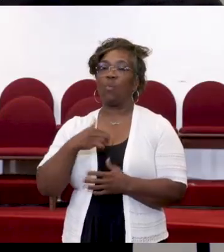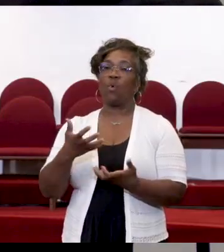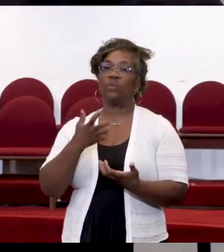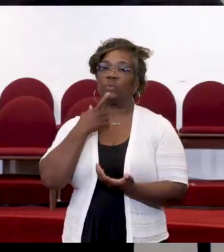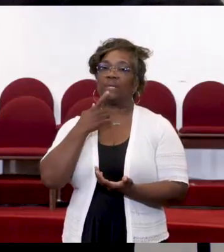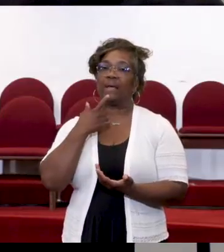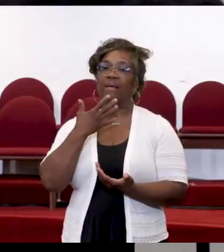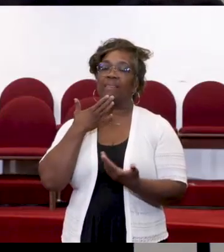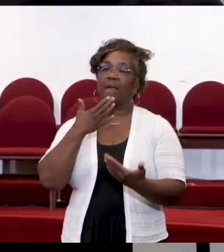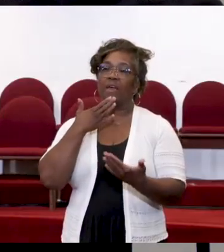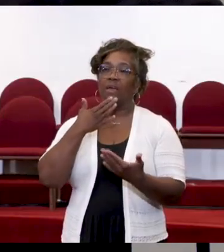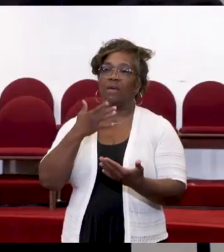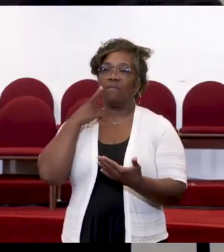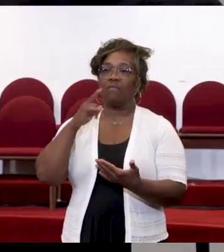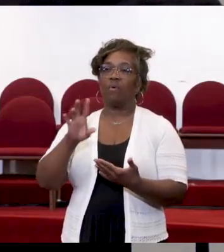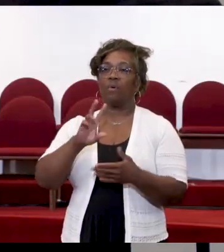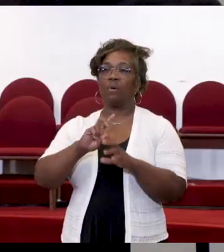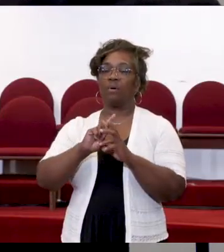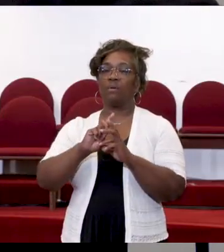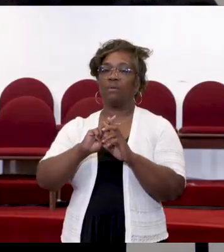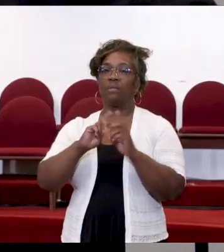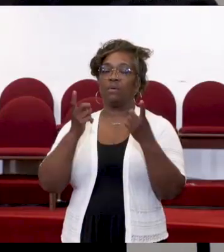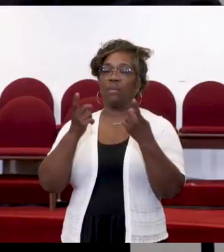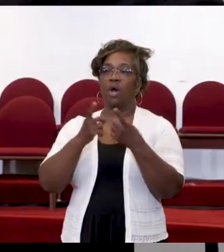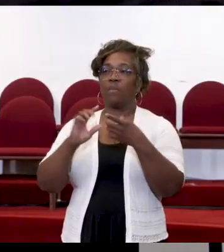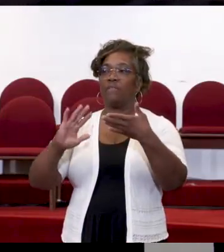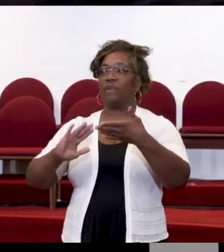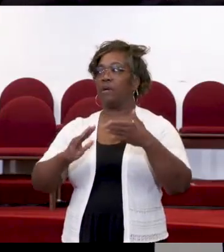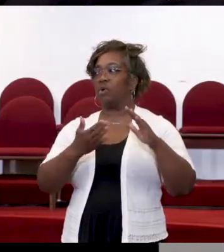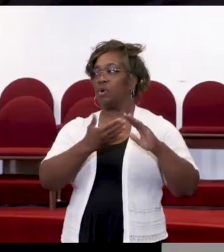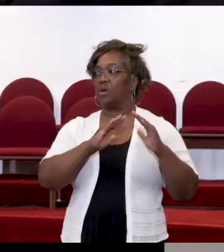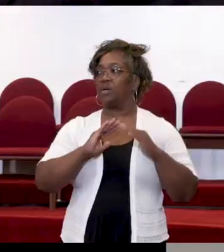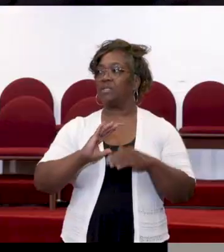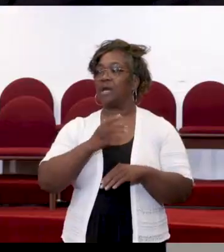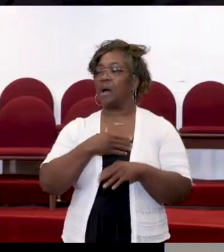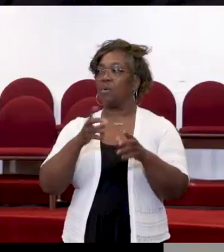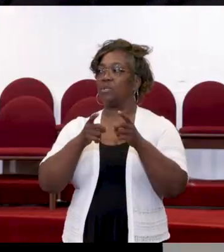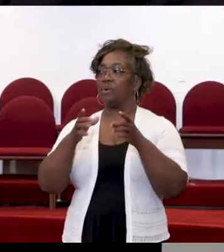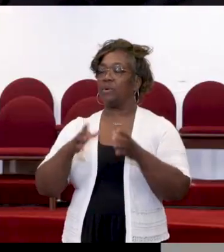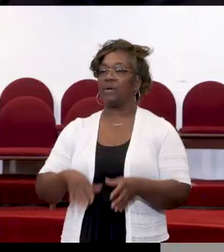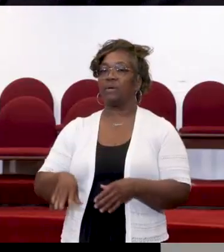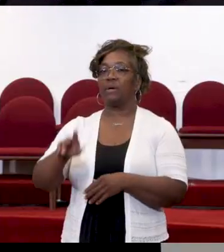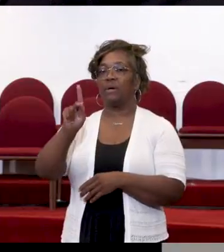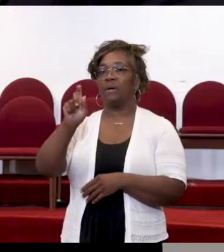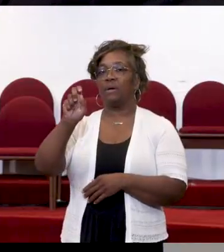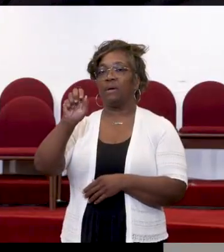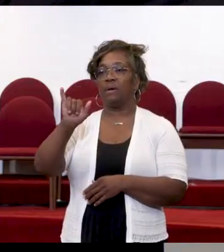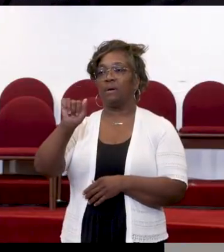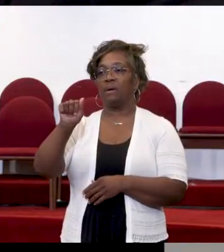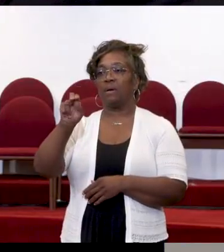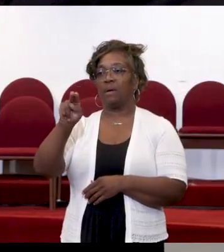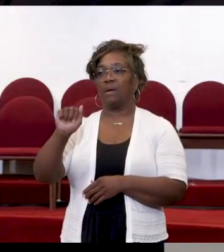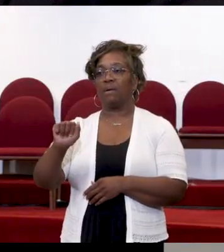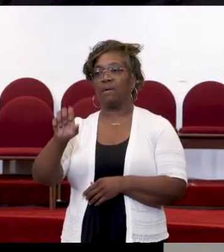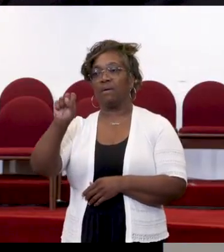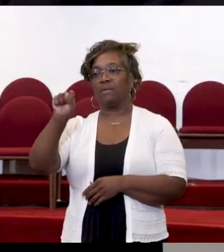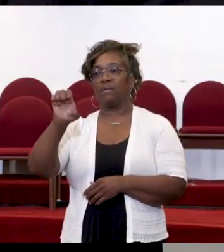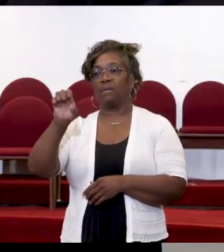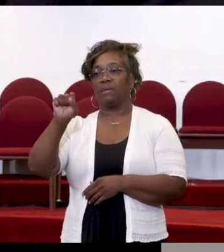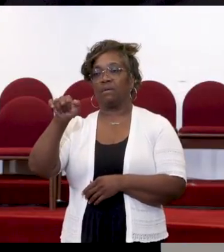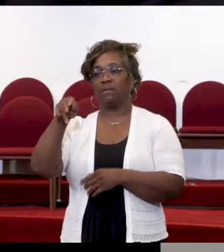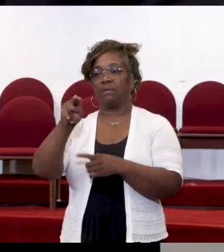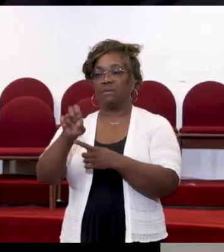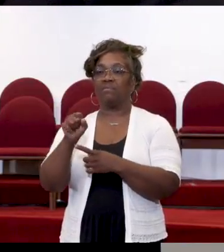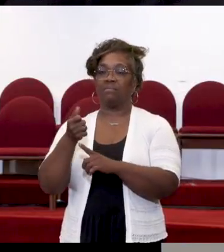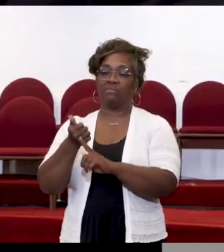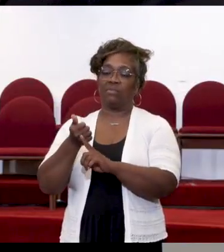you for the Department of Neighborhoods and our director, Kiana Sessom. She's very effective. Anytime